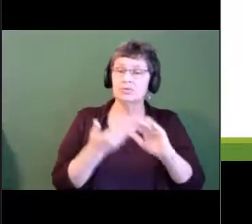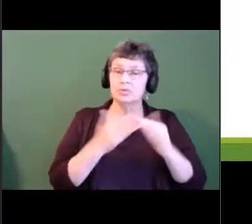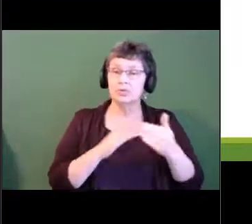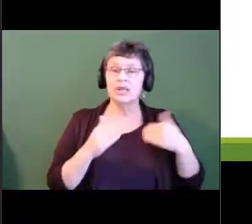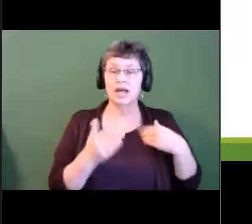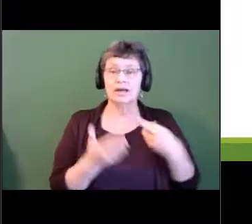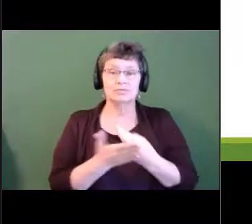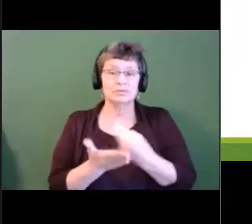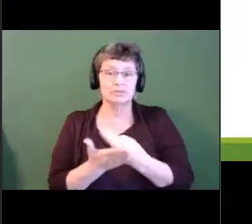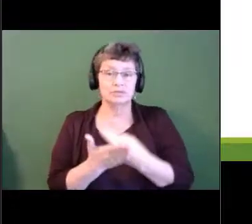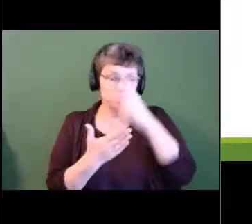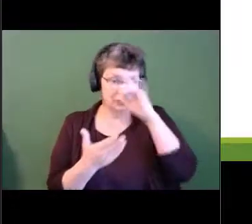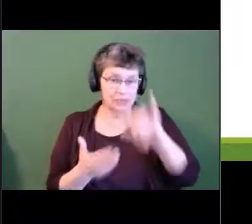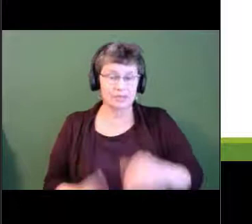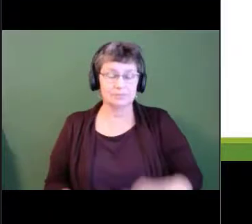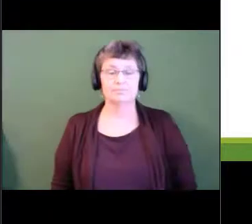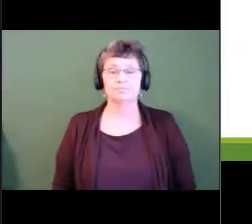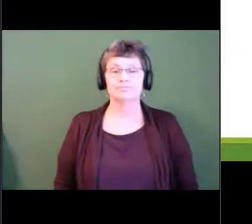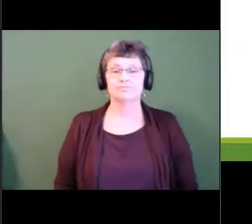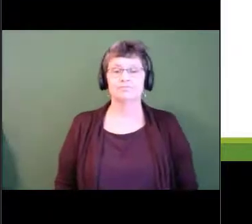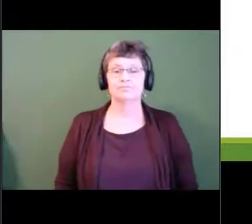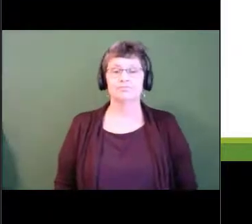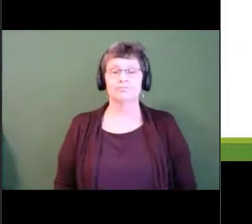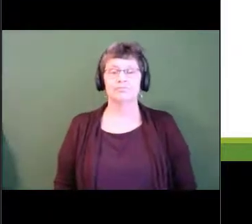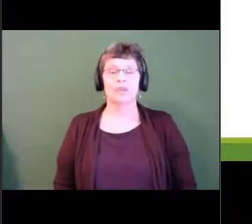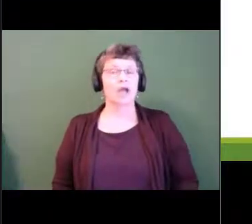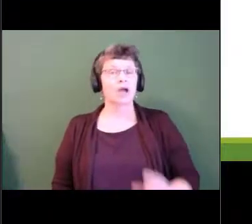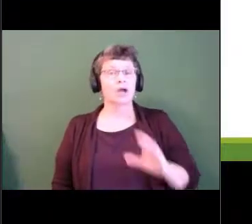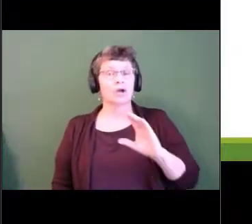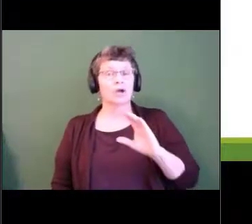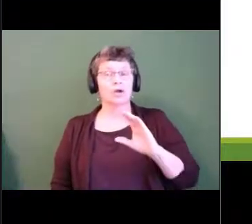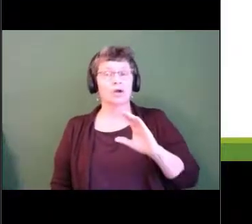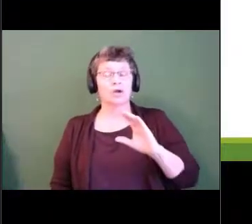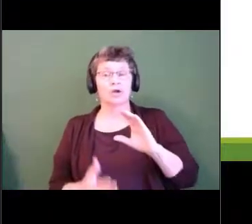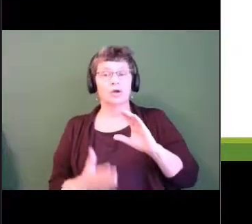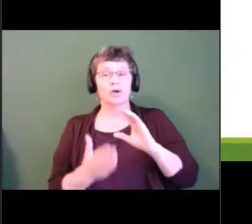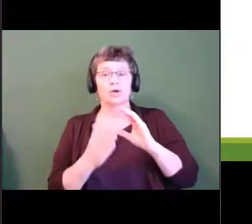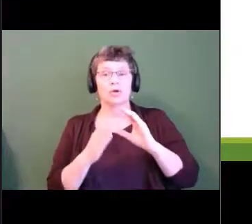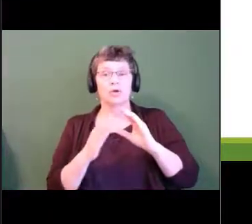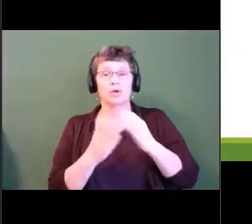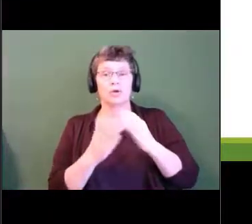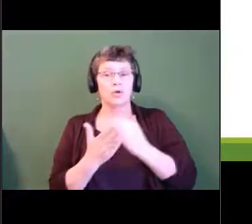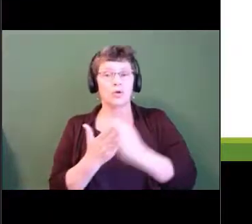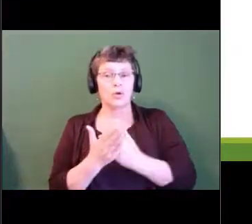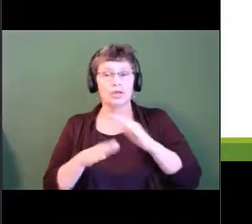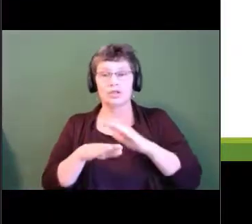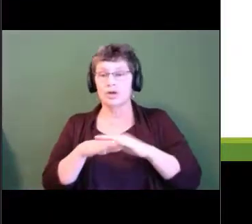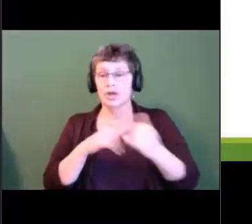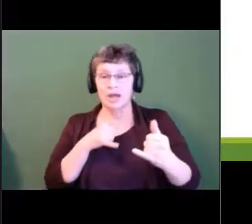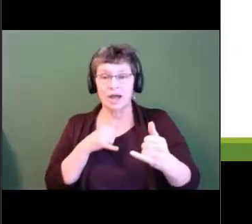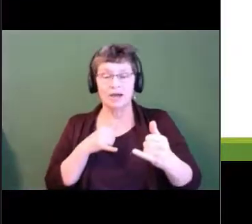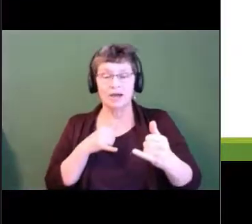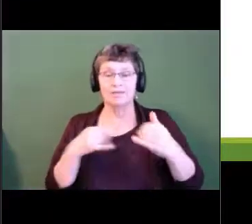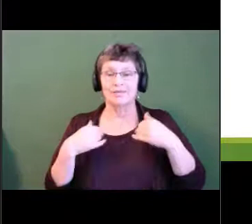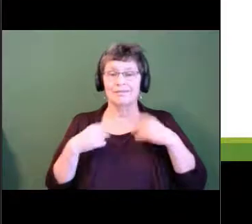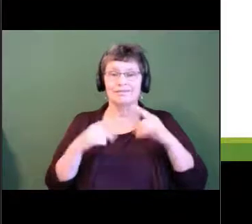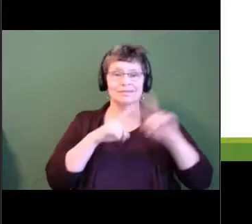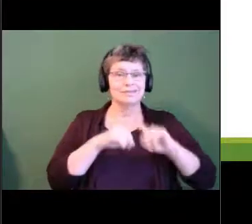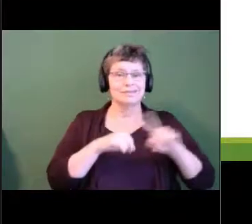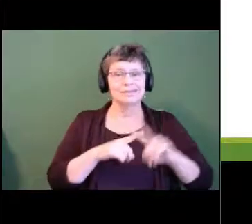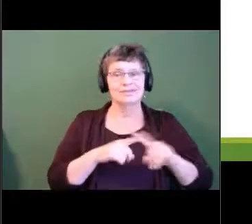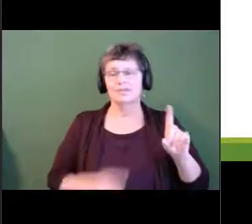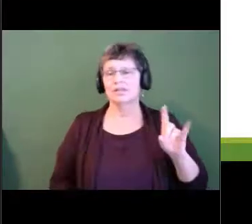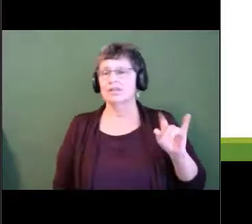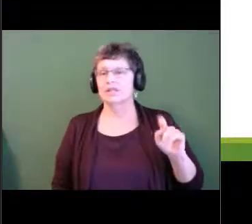for a course online, it's an opportunity. We've got lots of time. There's digital ones, there's university ones, there's language